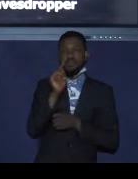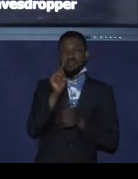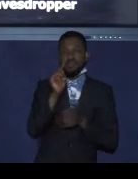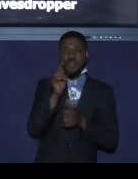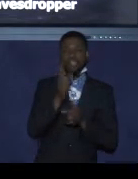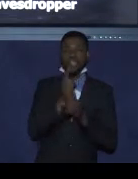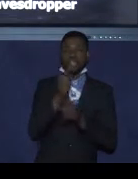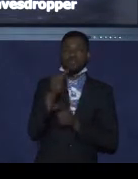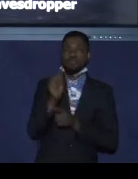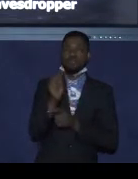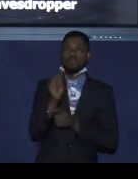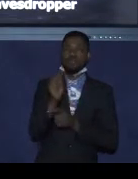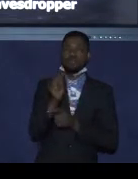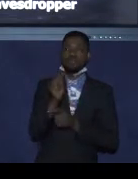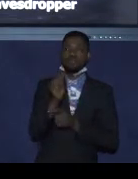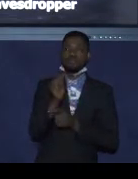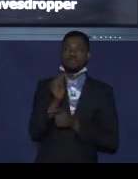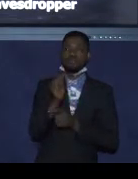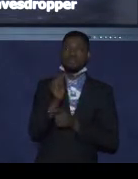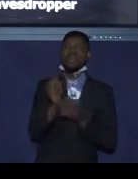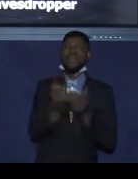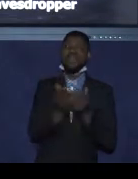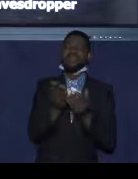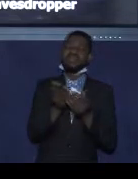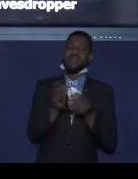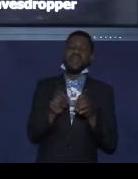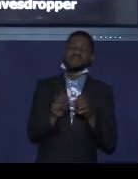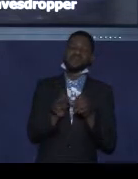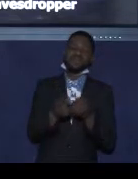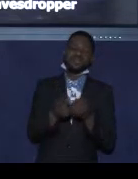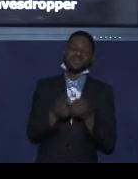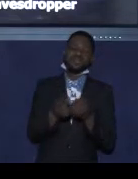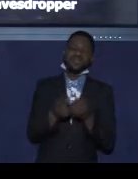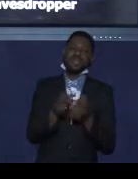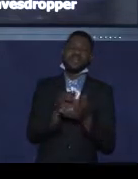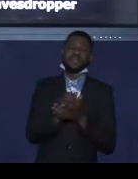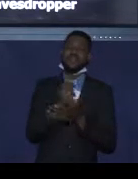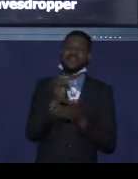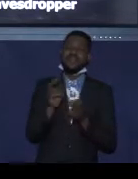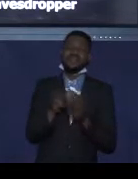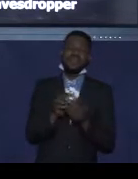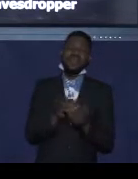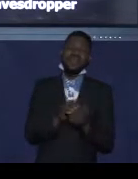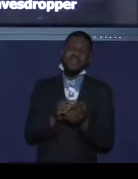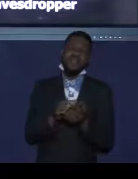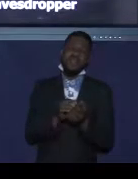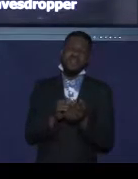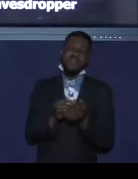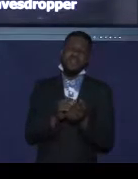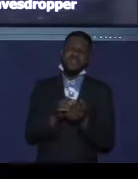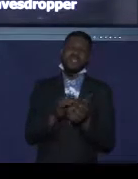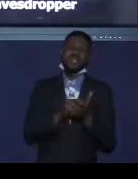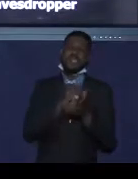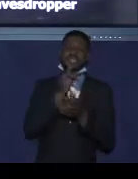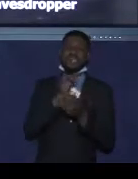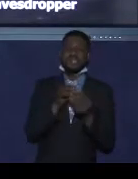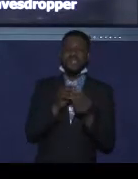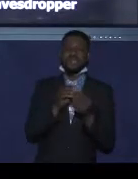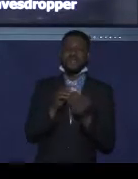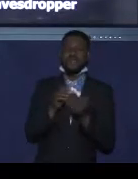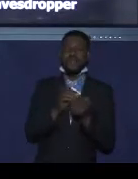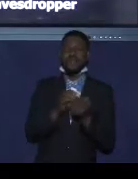mark. Just a tick. Easily broken. That means it is fragile. It